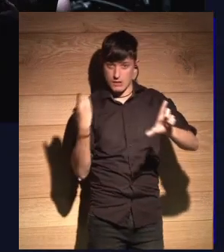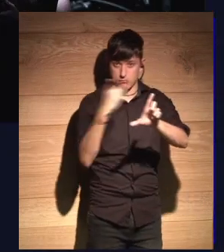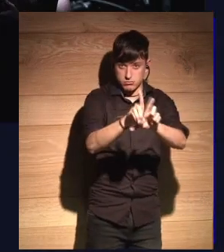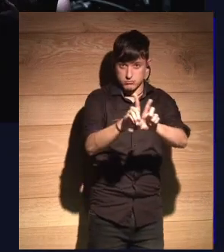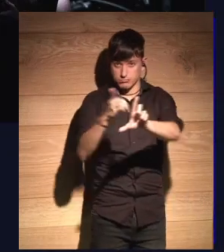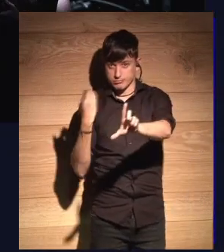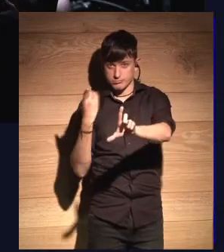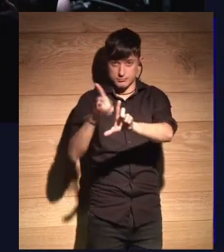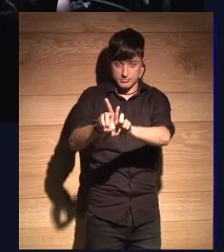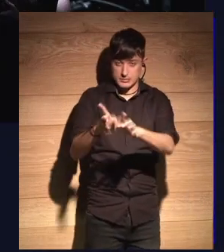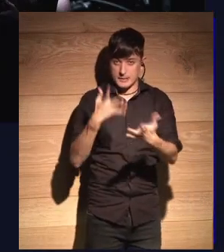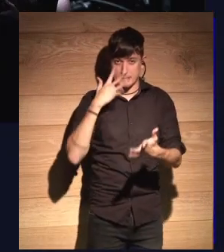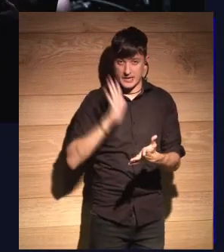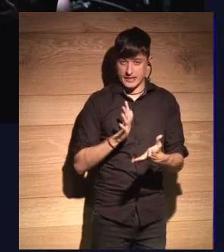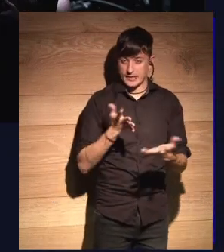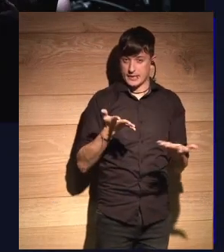So